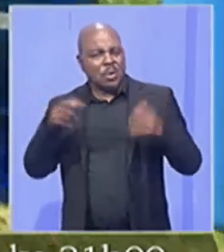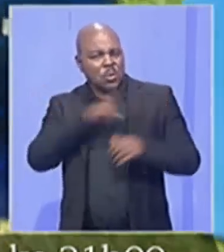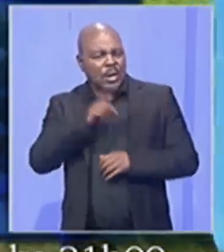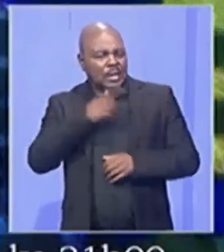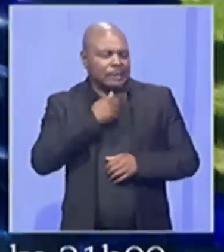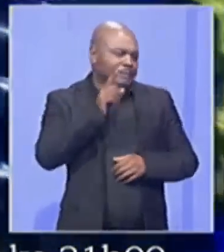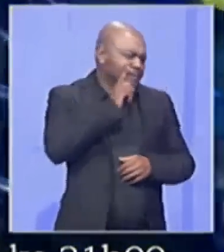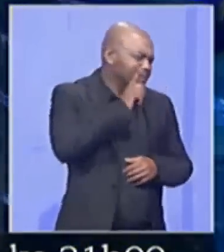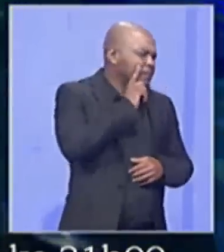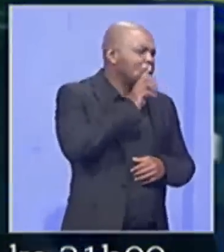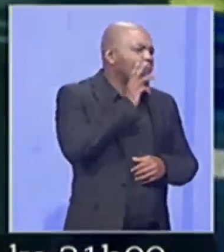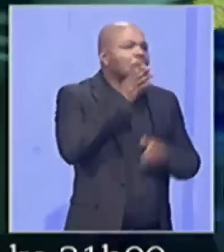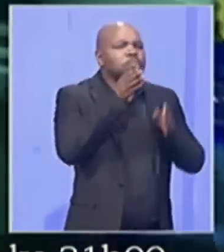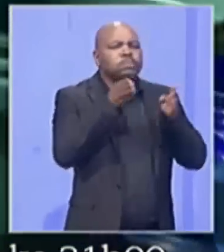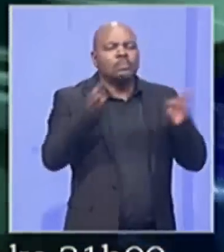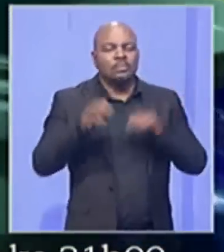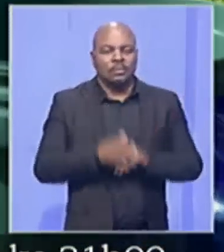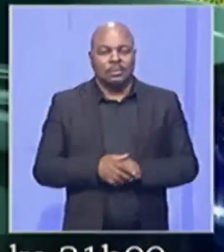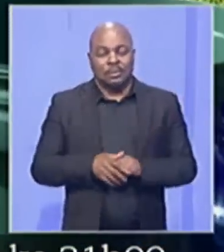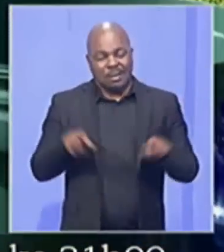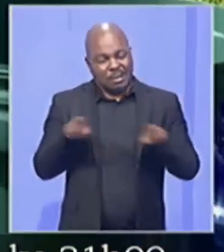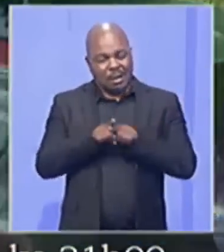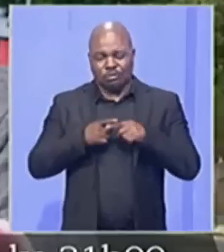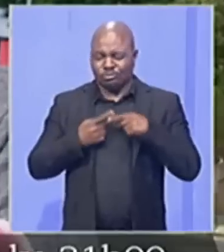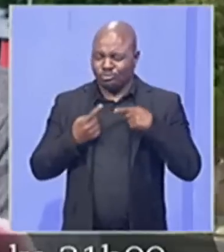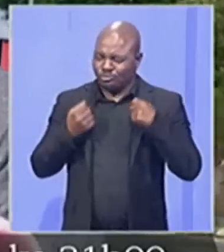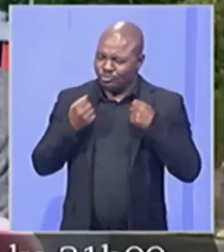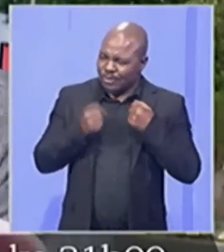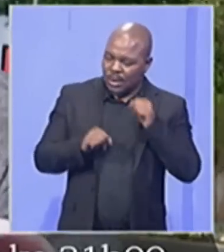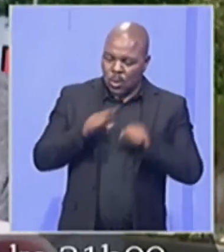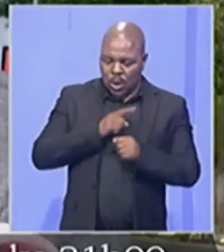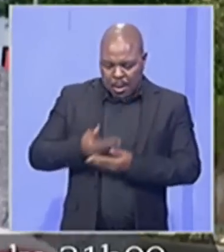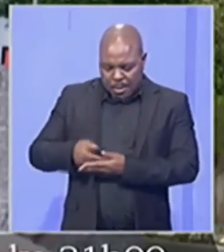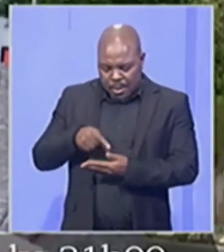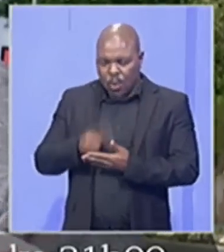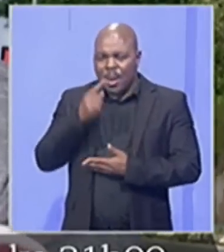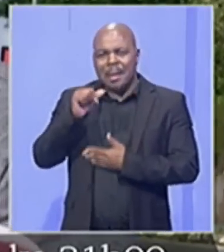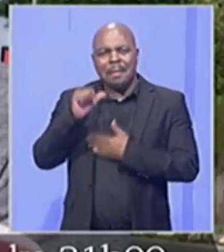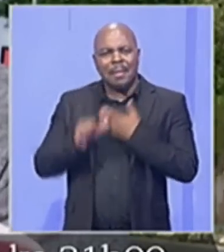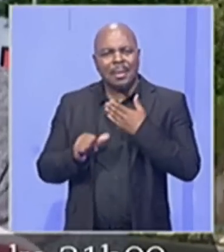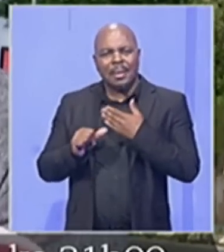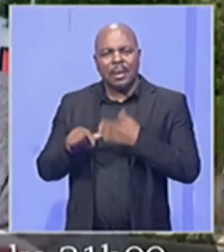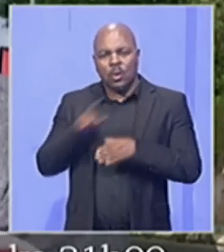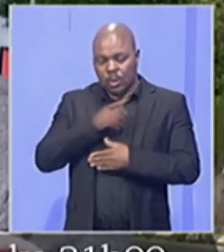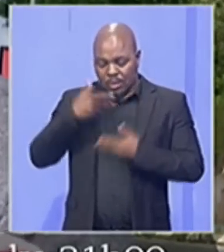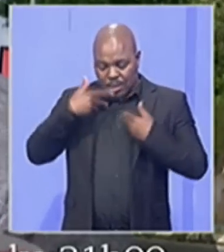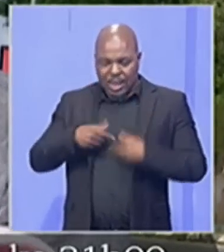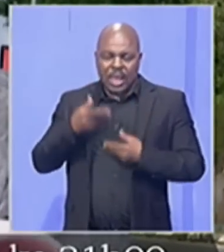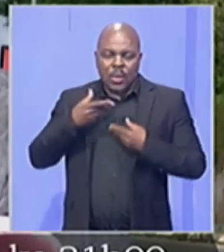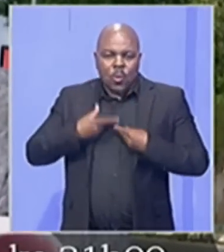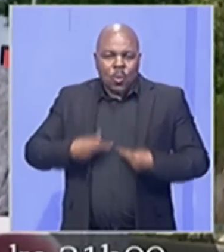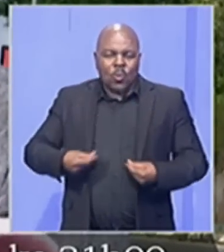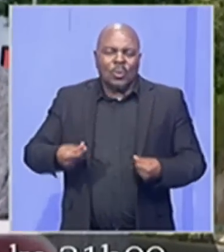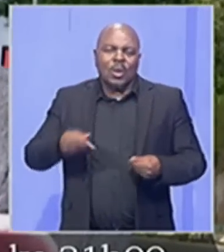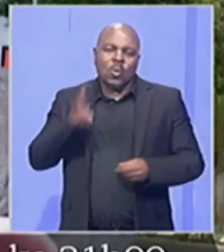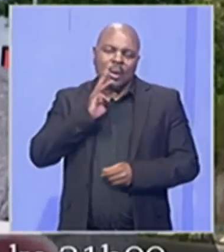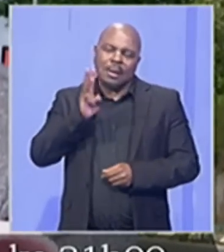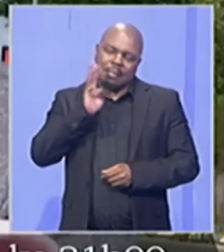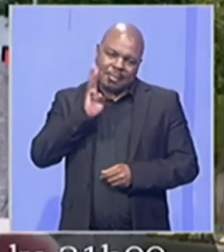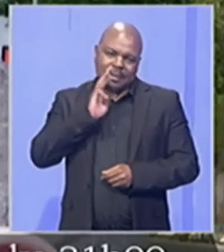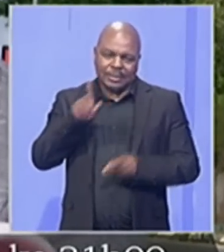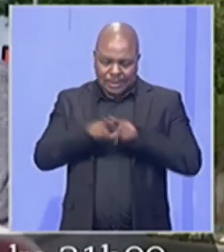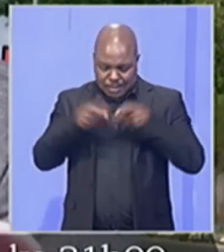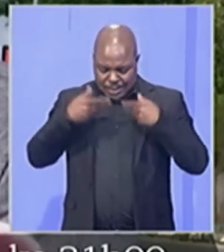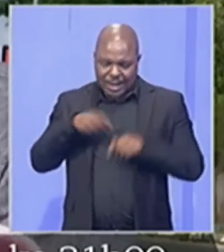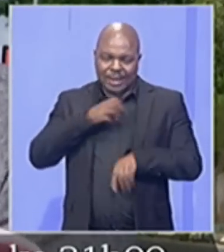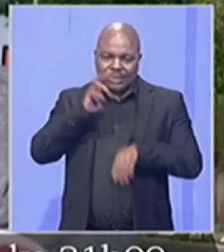metsi. It's a bit of a battle because she's 1 month old, so staying hydrated and myself having to stay